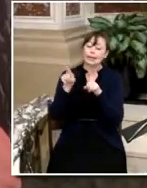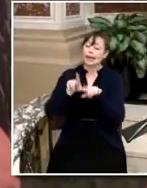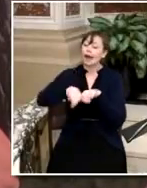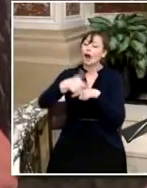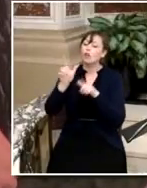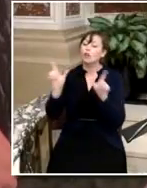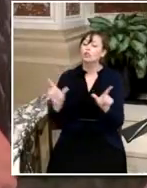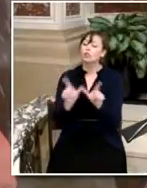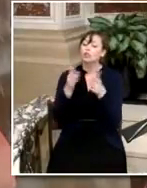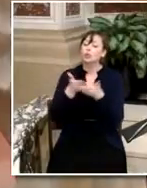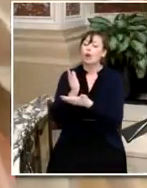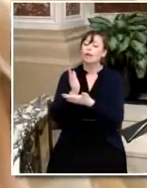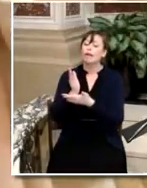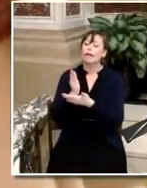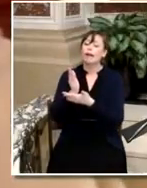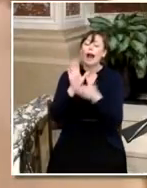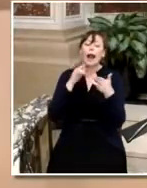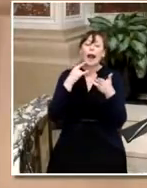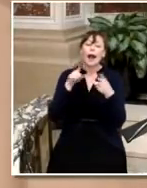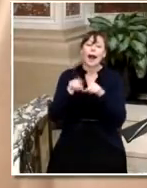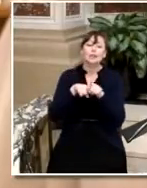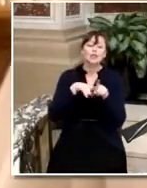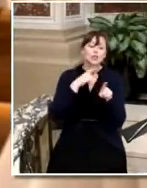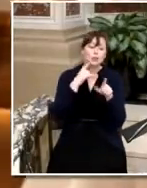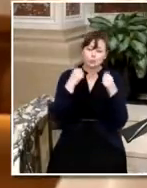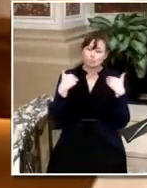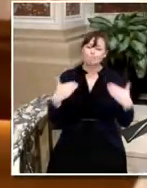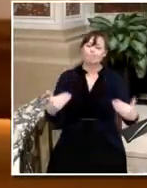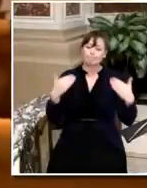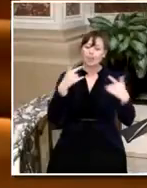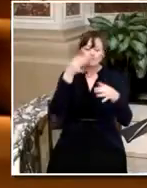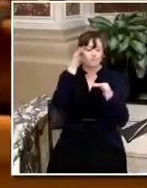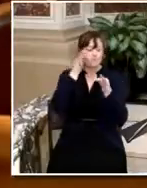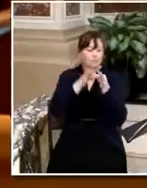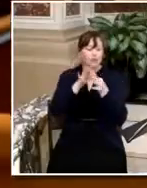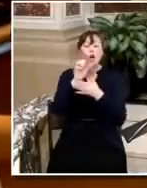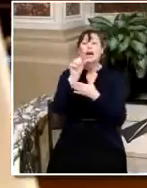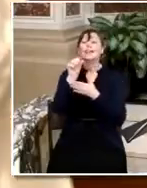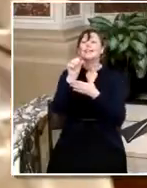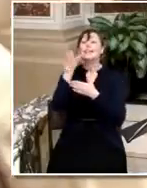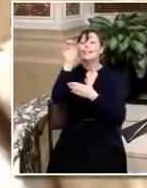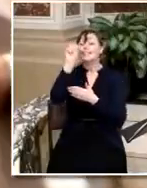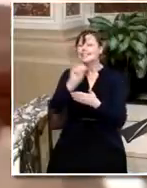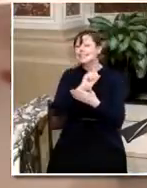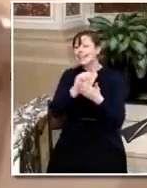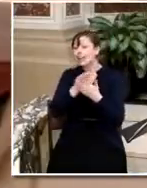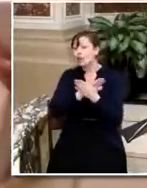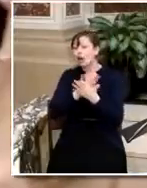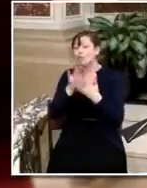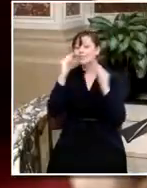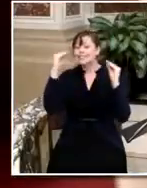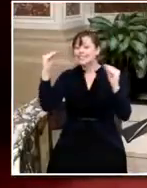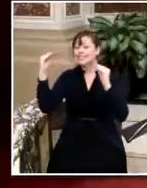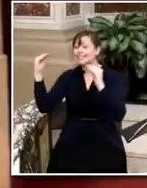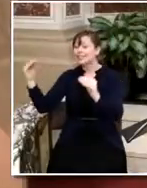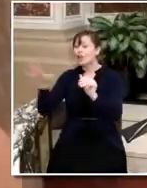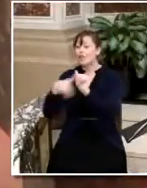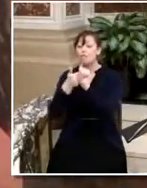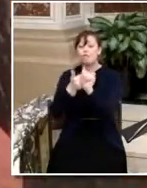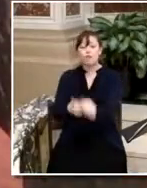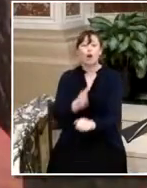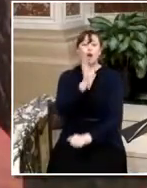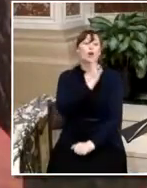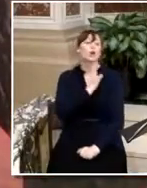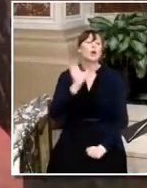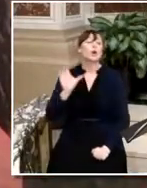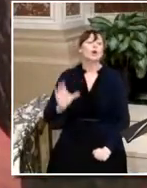liturgical rites, and to discharge faithfully the sacred office of teaching, following Christ the